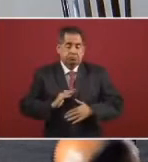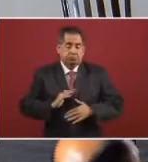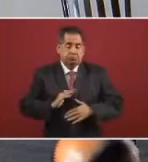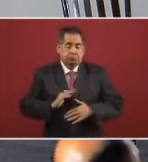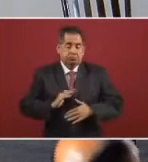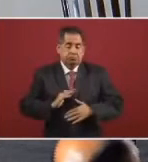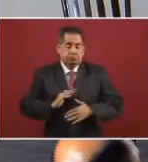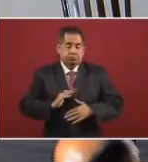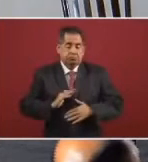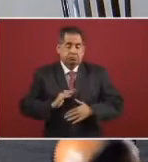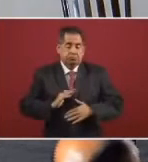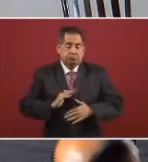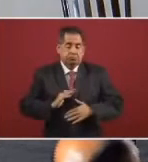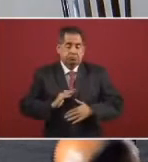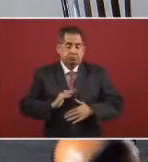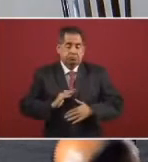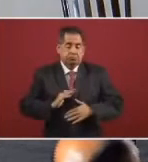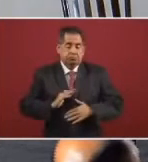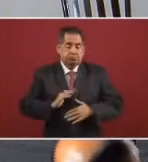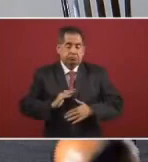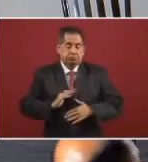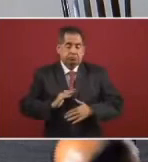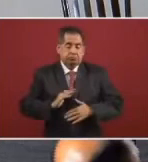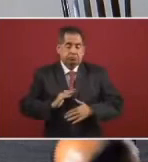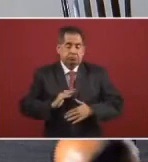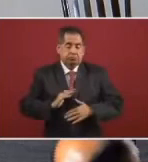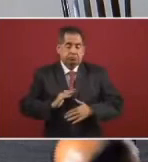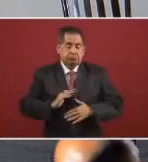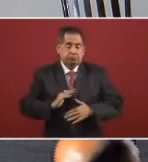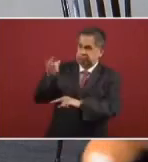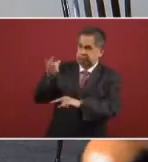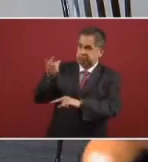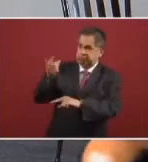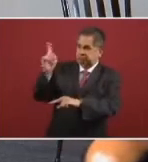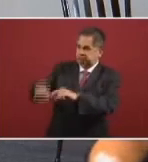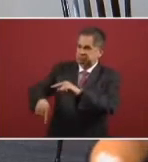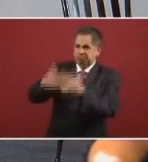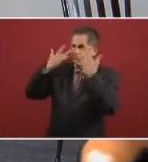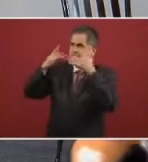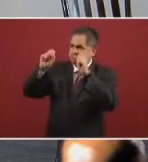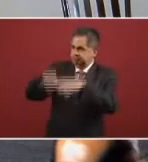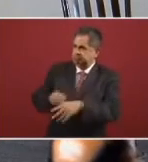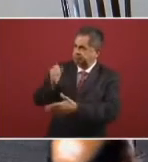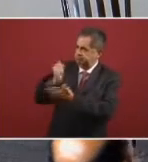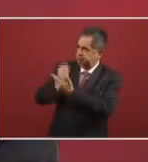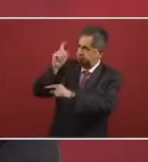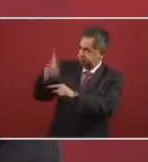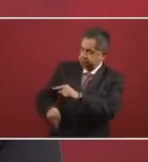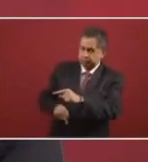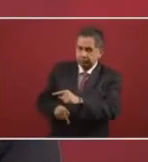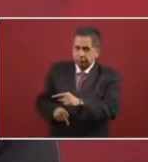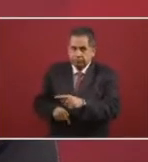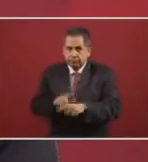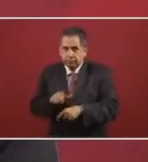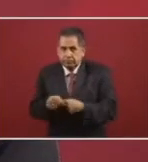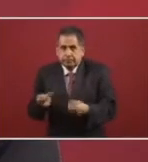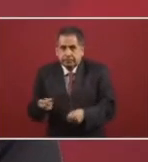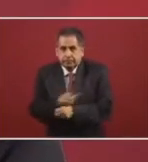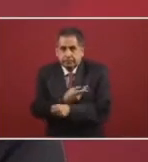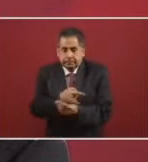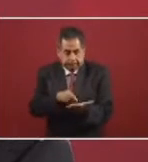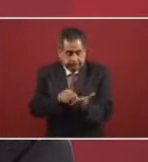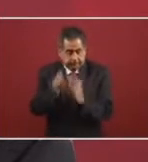a president to leave his office. Es decir, se entró en un terreno